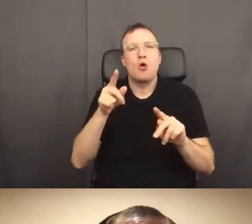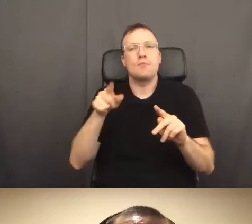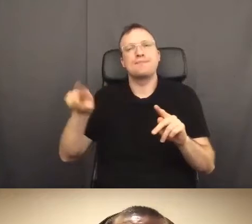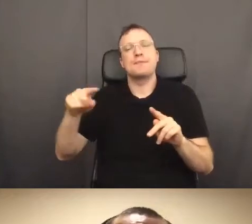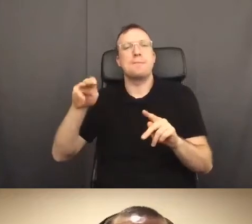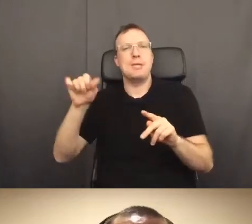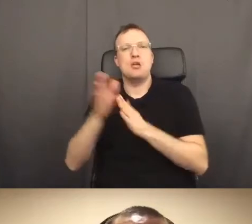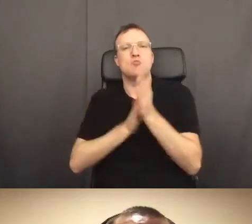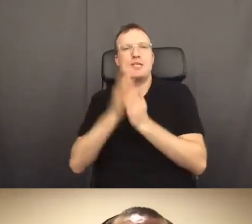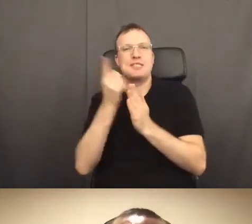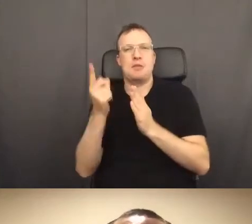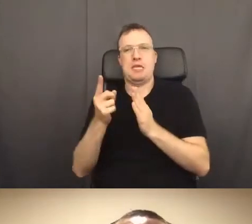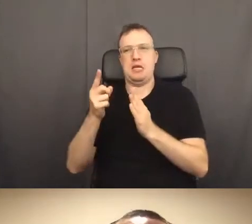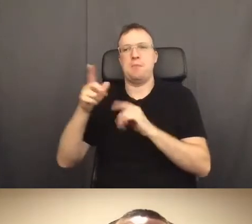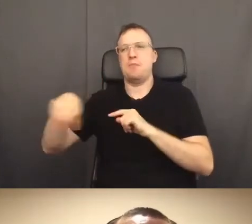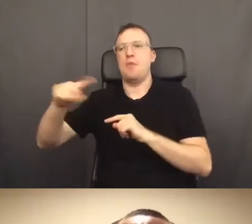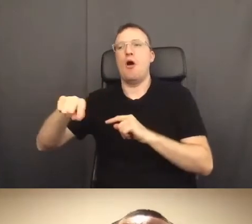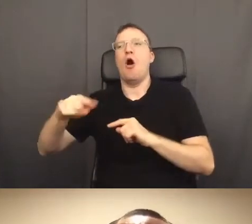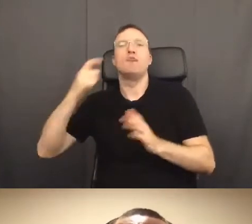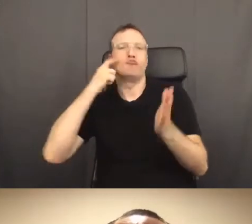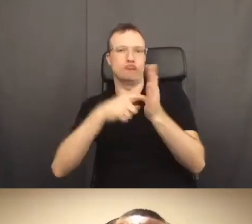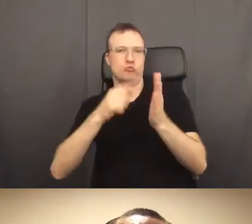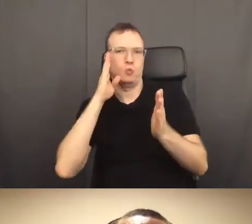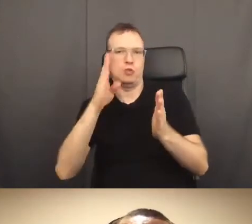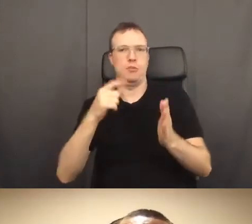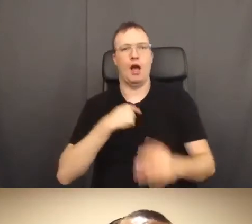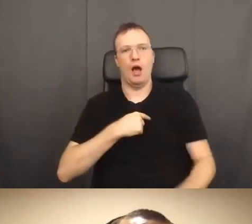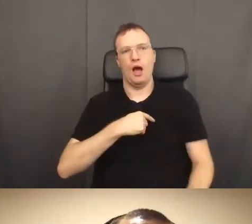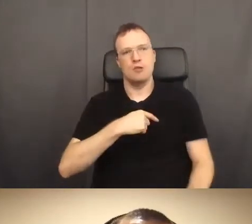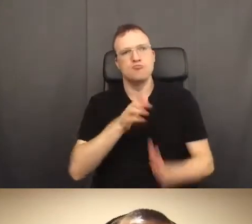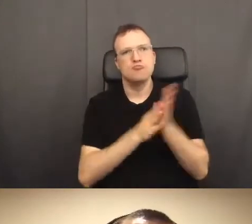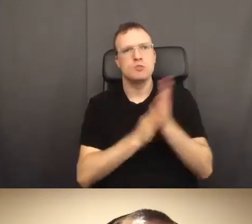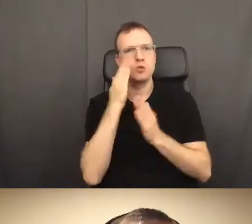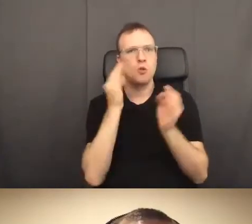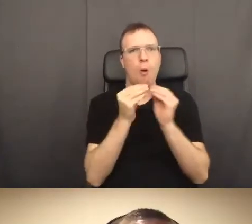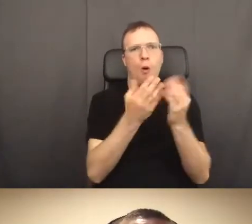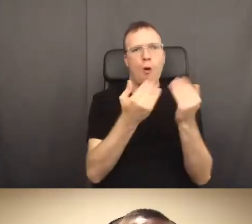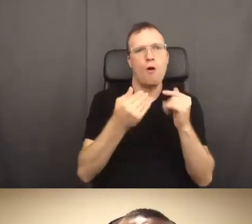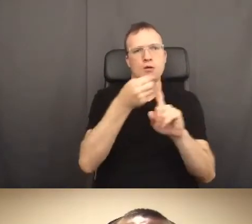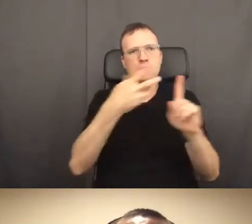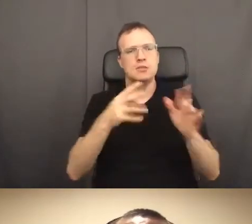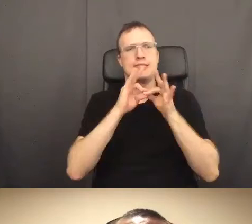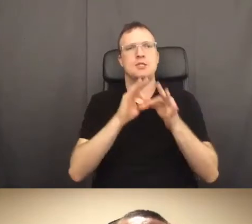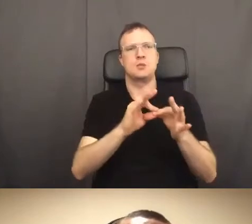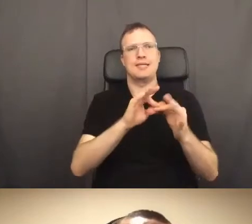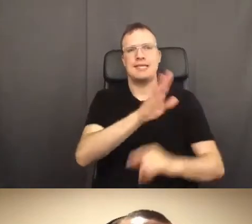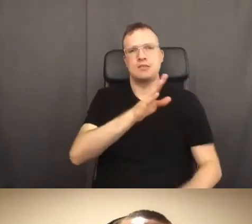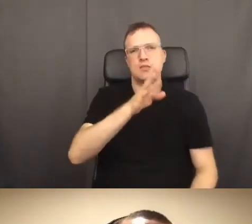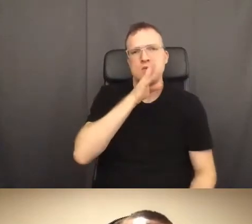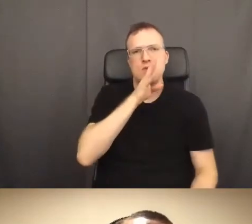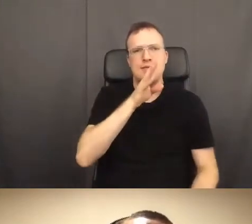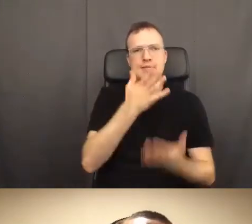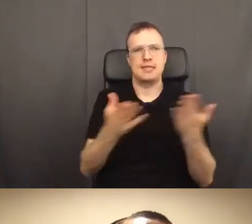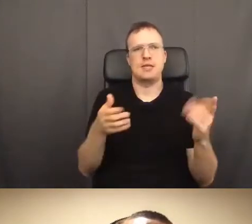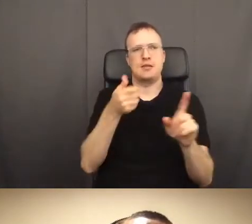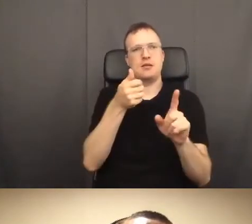to package. But because I was so interested in his talk, he was